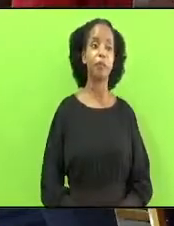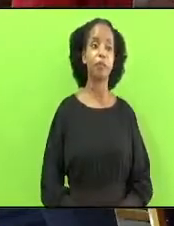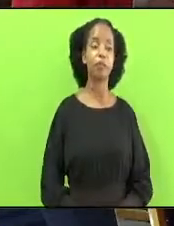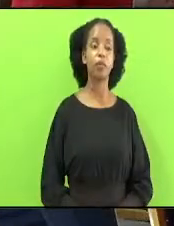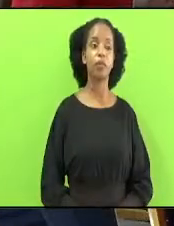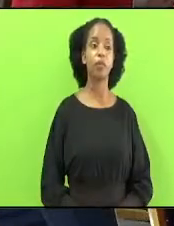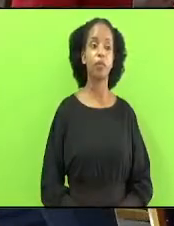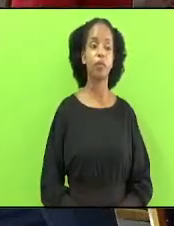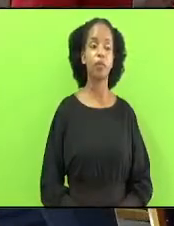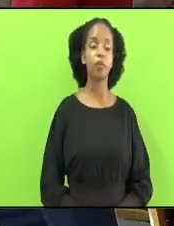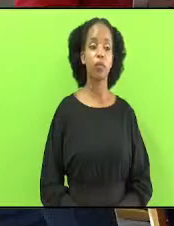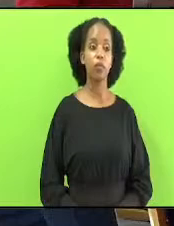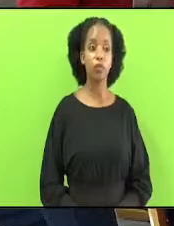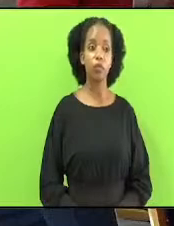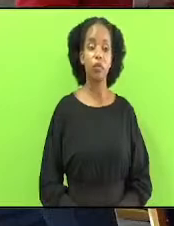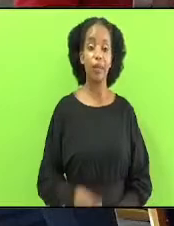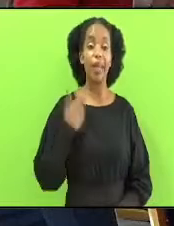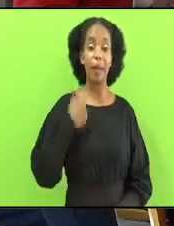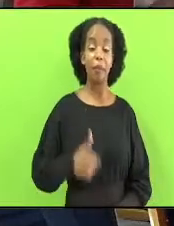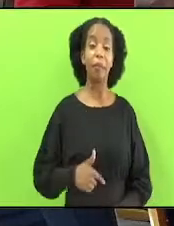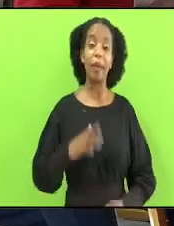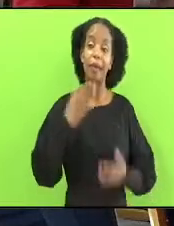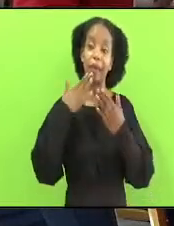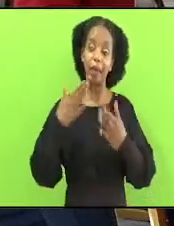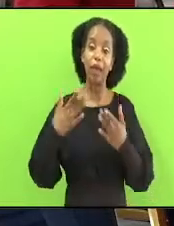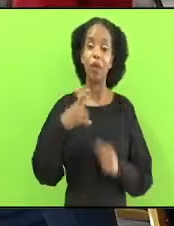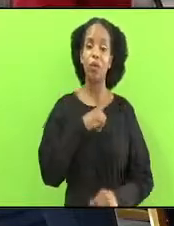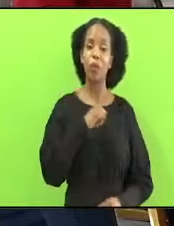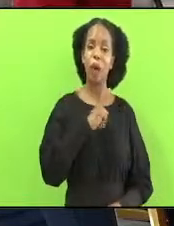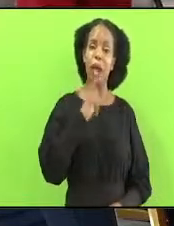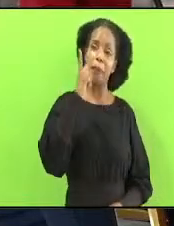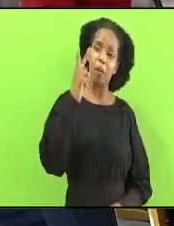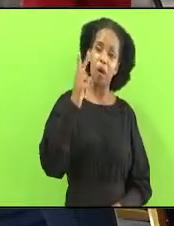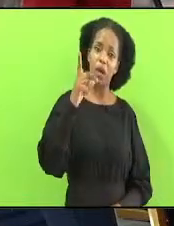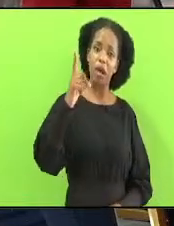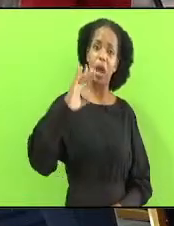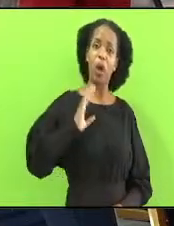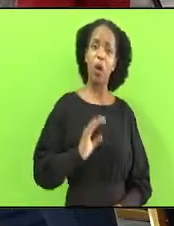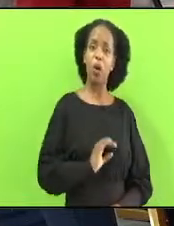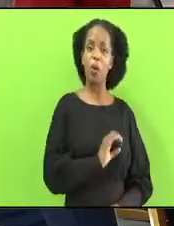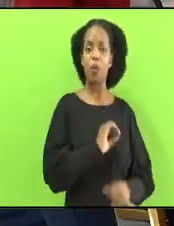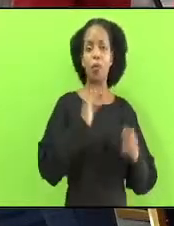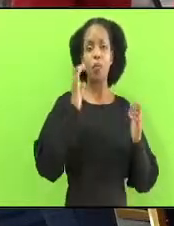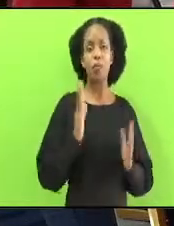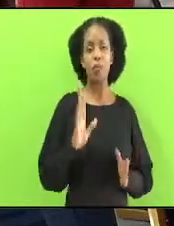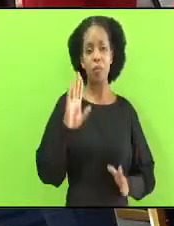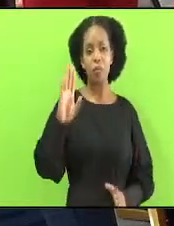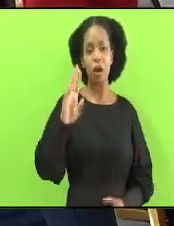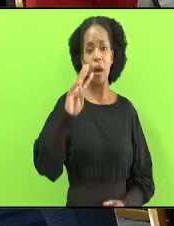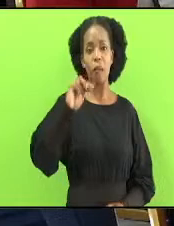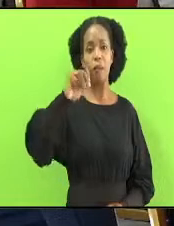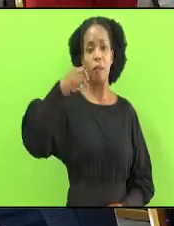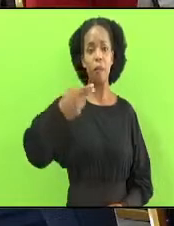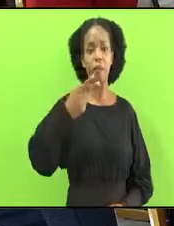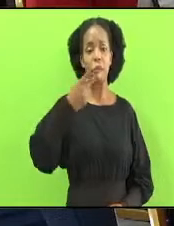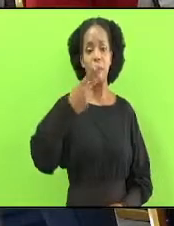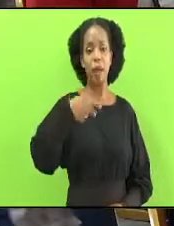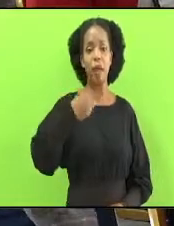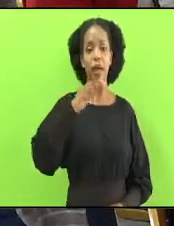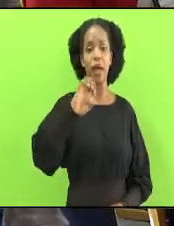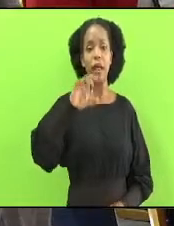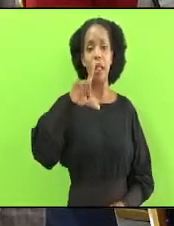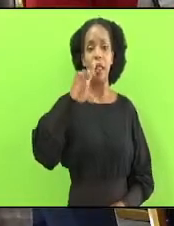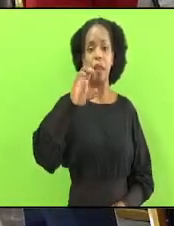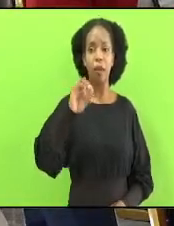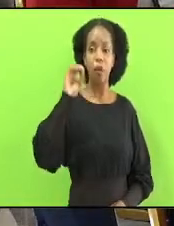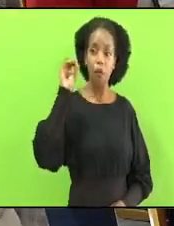Ke leboga thata go bona Executive Mayor Tshepiso Mphetlo a na le rona fa always o dula ntse a le teng.